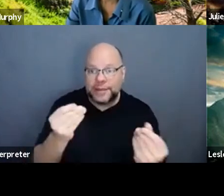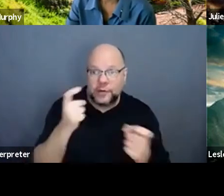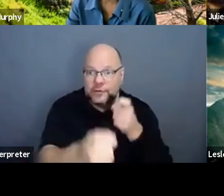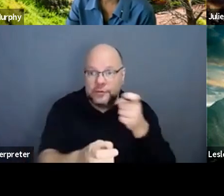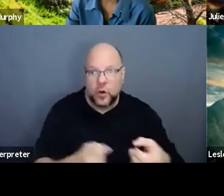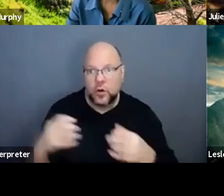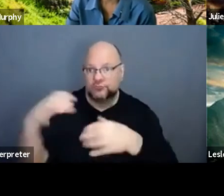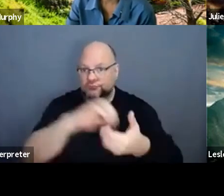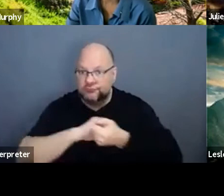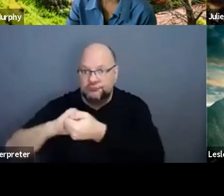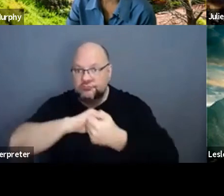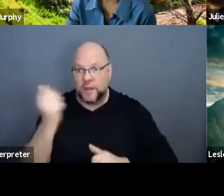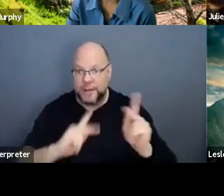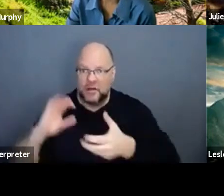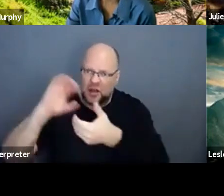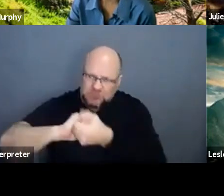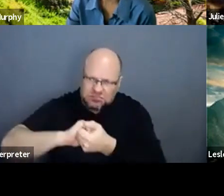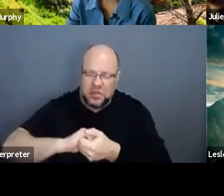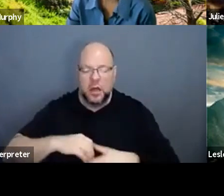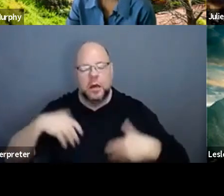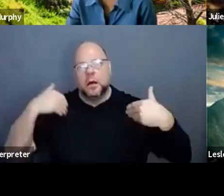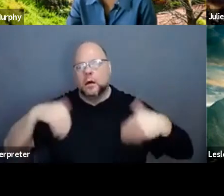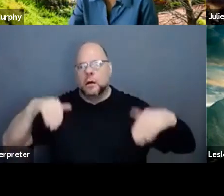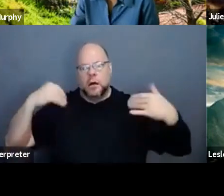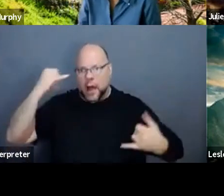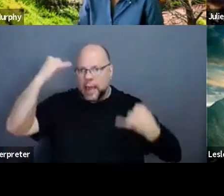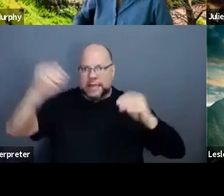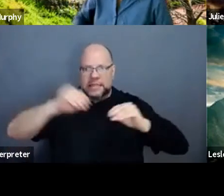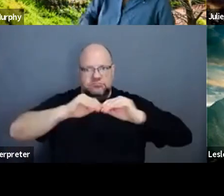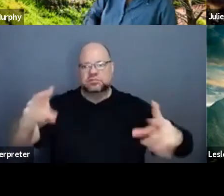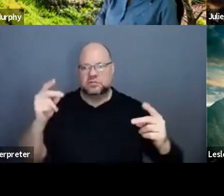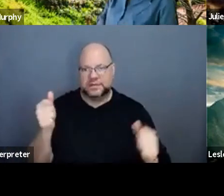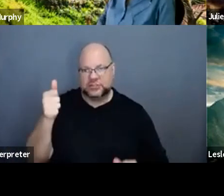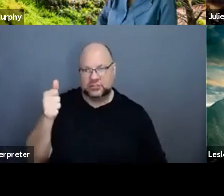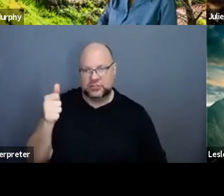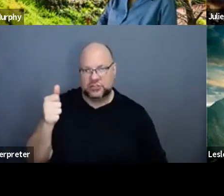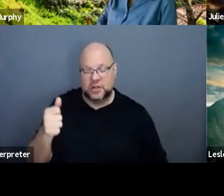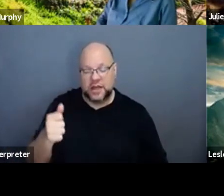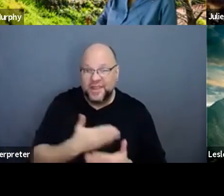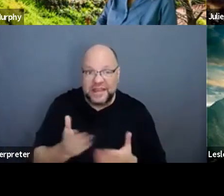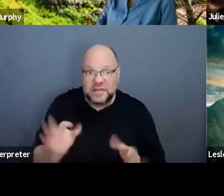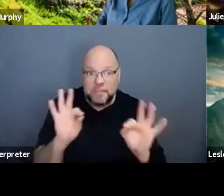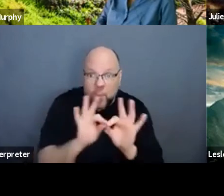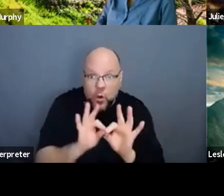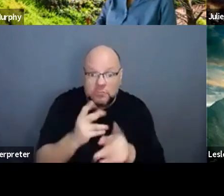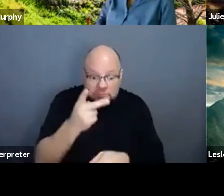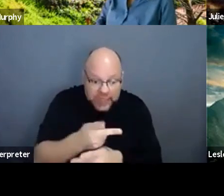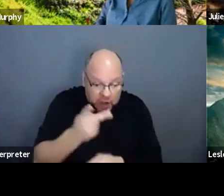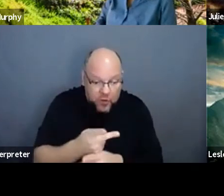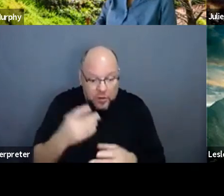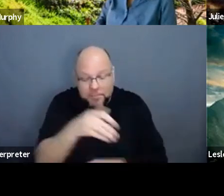other people, then suddenly ideas can get out into the world much faster, and things that are important and powerful and